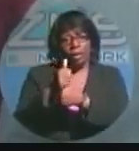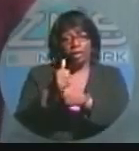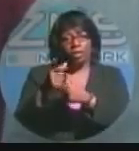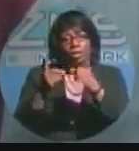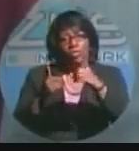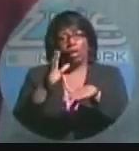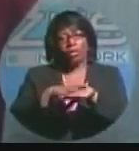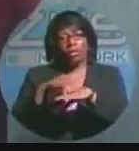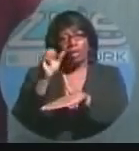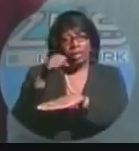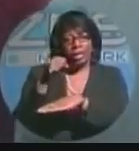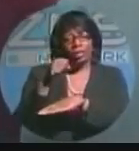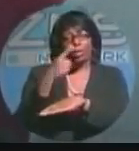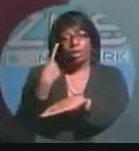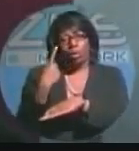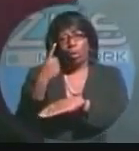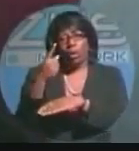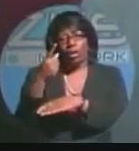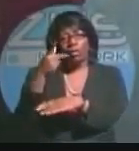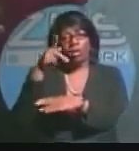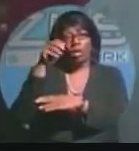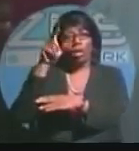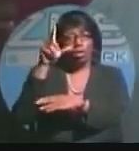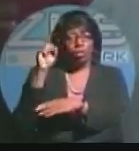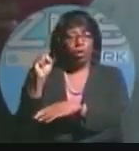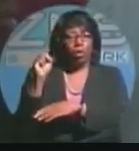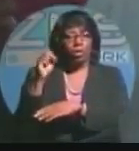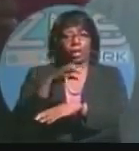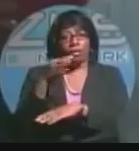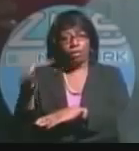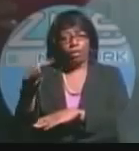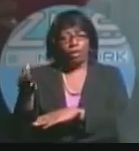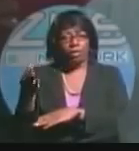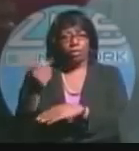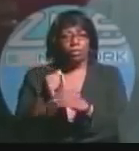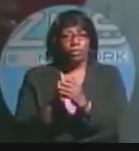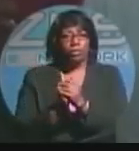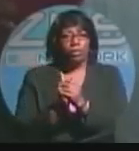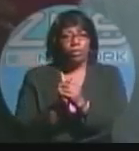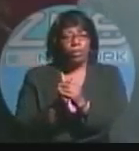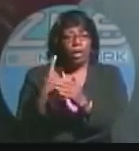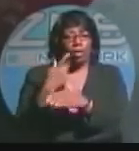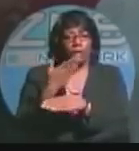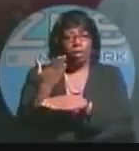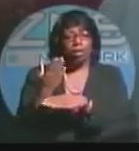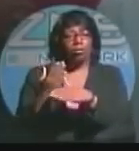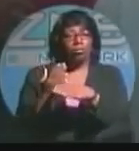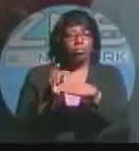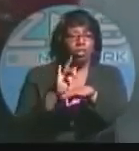of one of the poles that came down in the Stevenson area. And when I was up there earlier, they had a backhoe